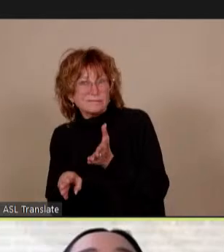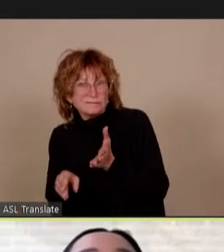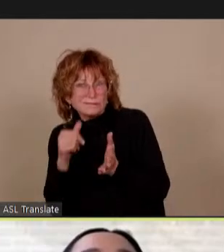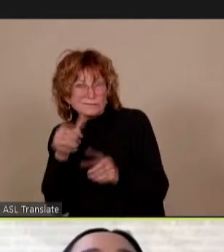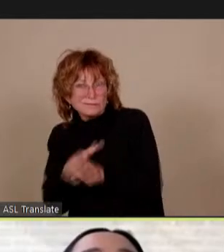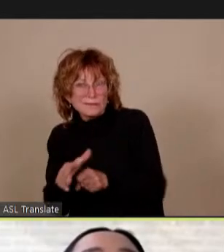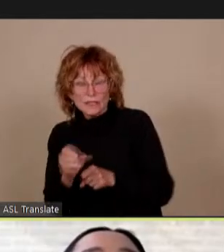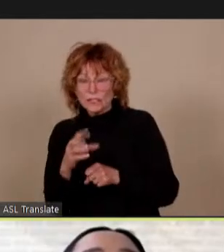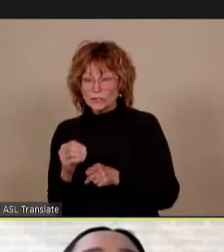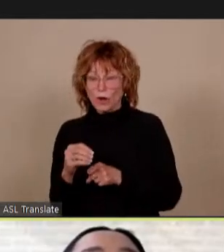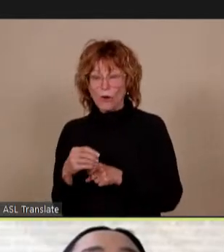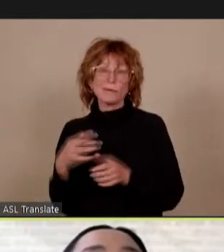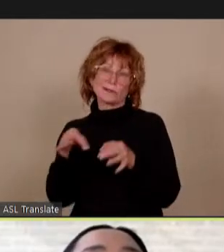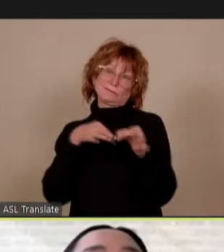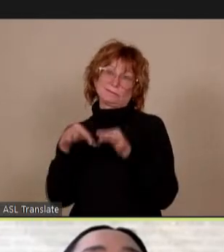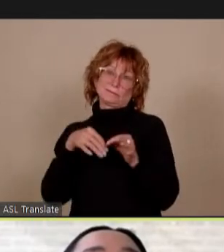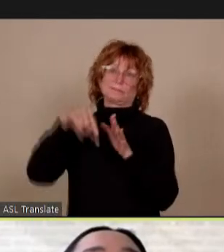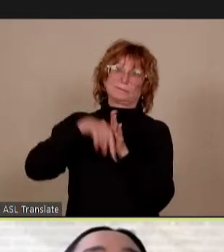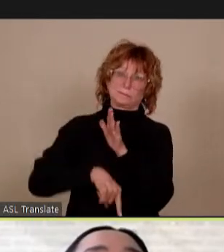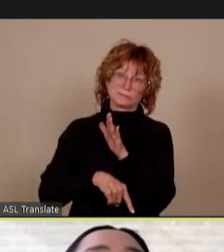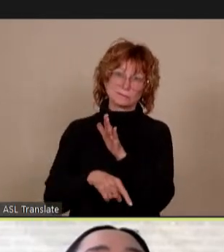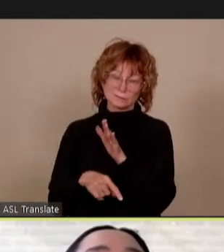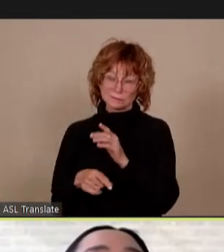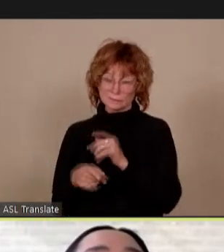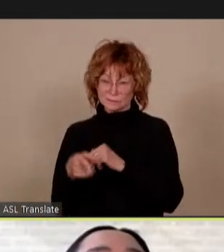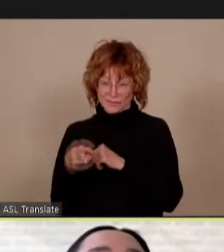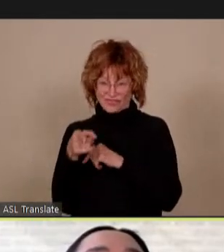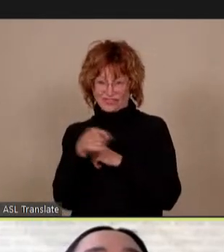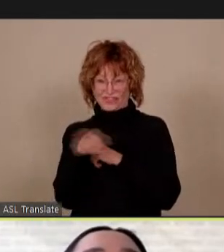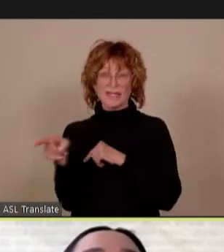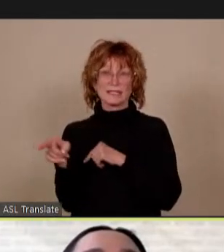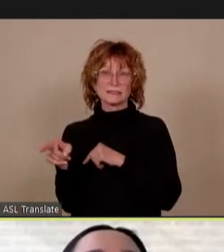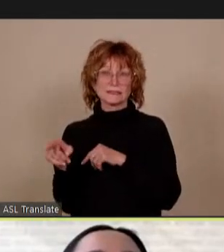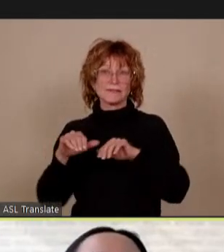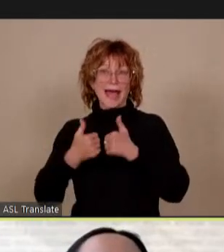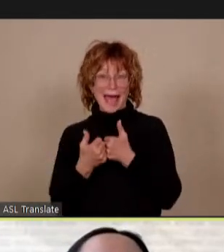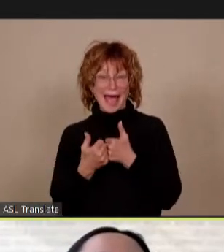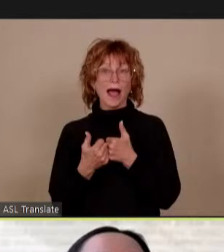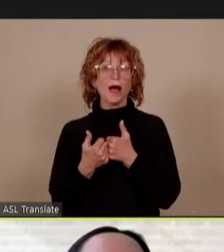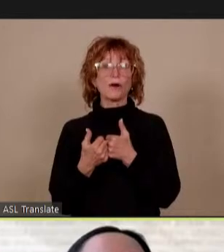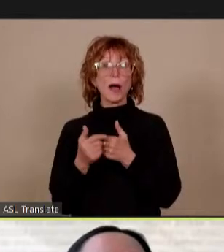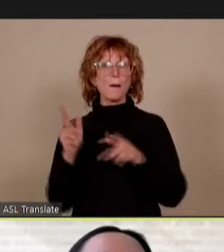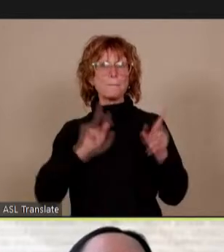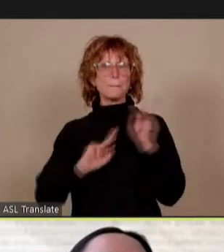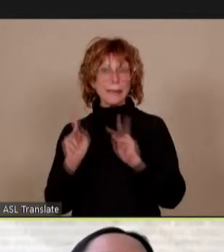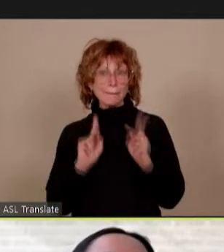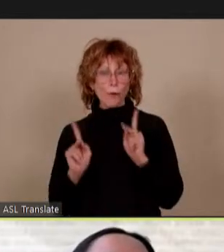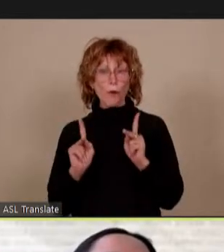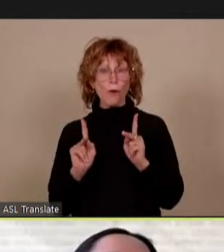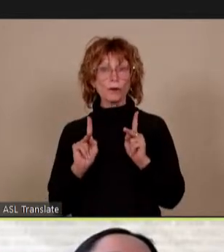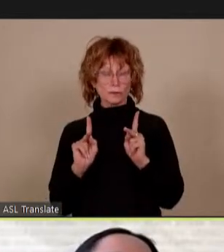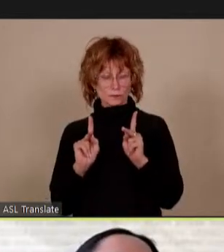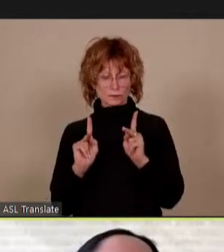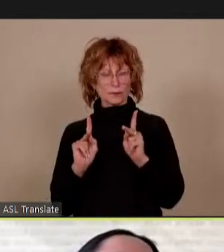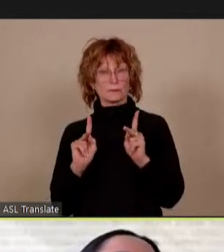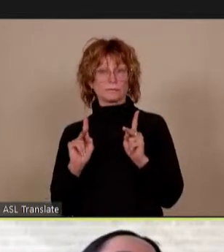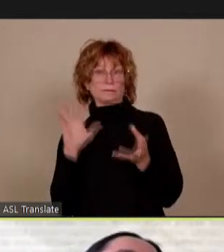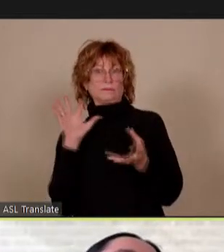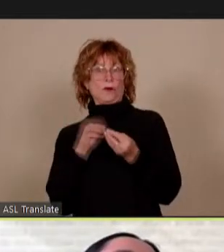And I will talk a little bit more about the distribution of the population later too as well.